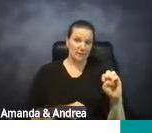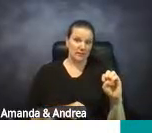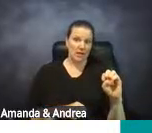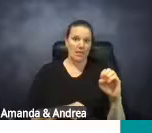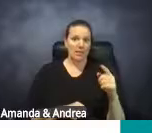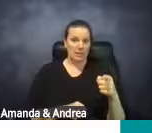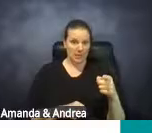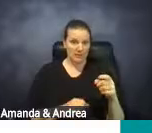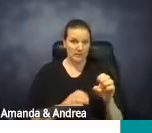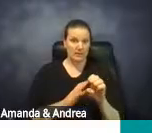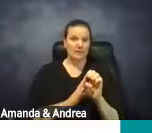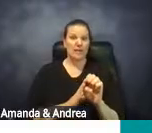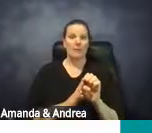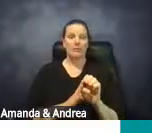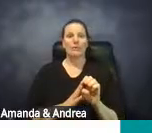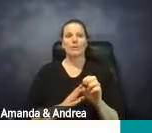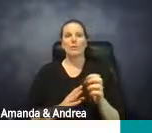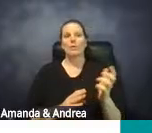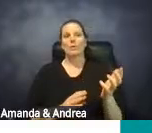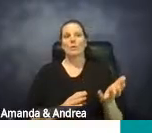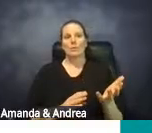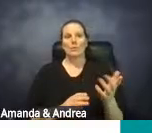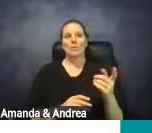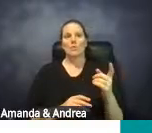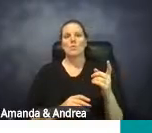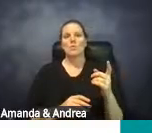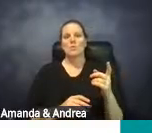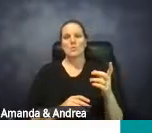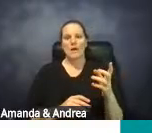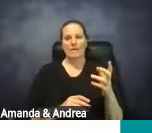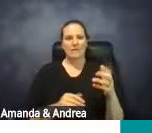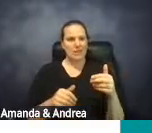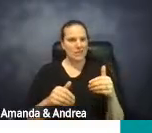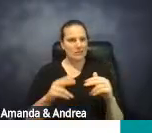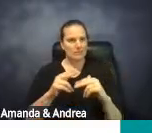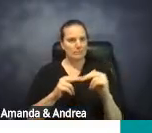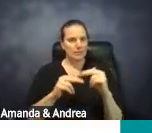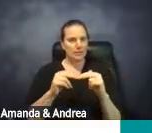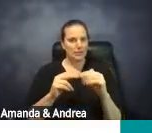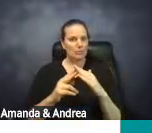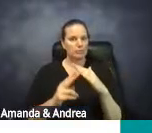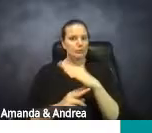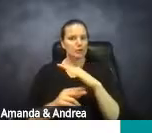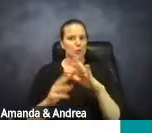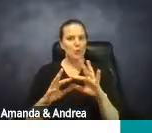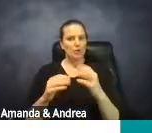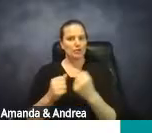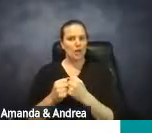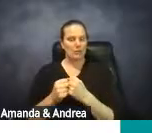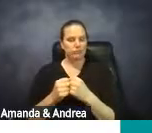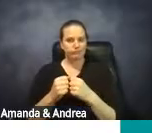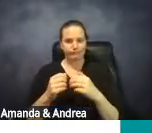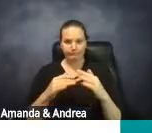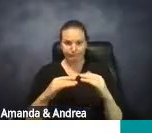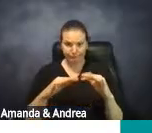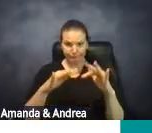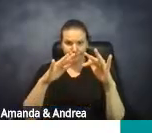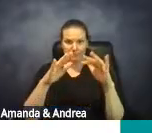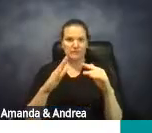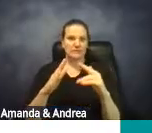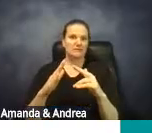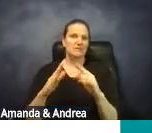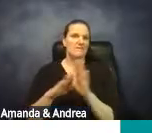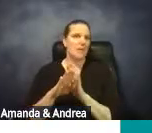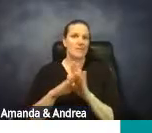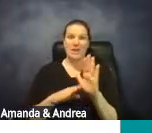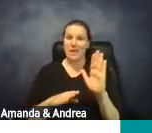example, we crafted a Let's Build a Bridge workshop. So we developed this, it's never